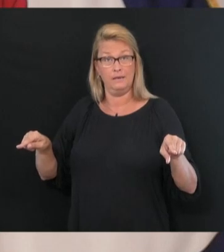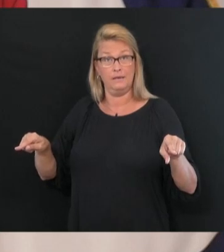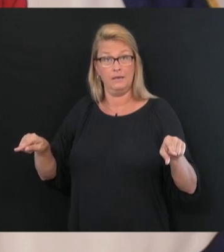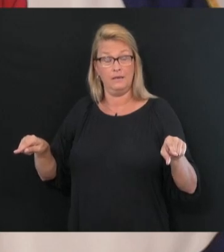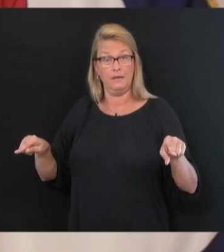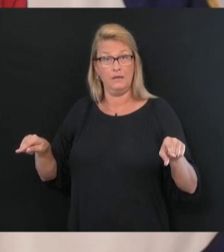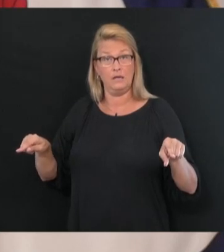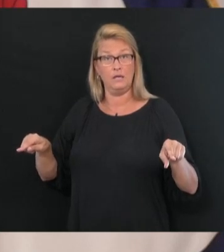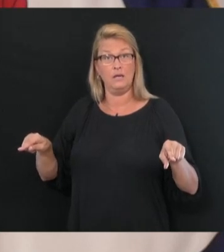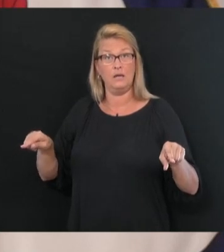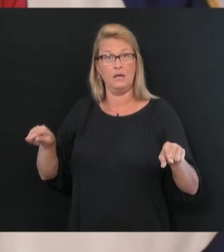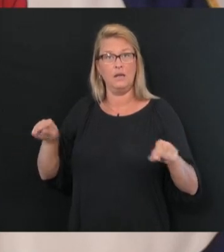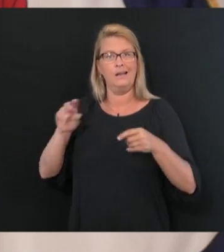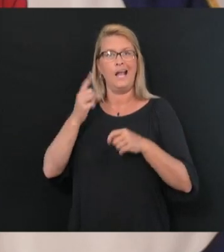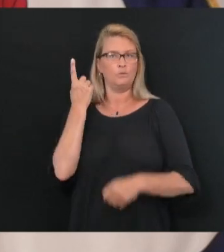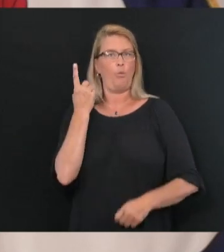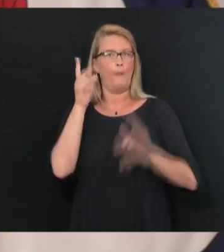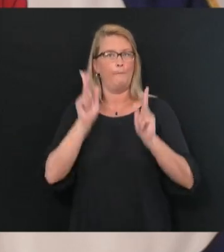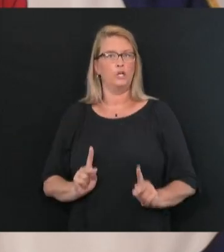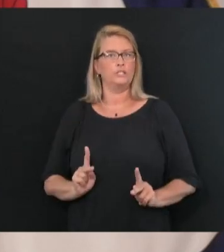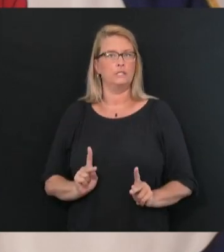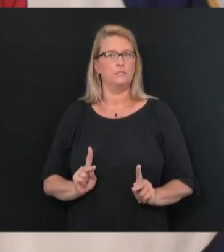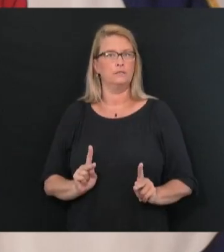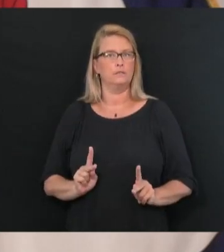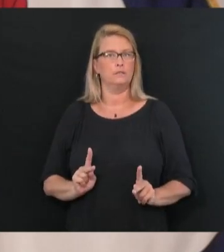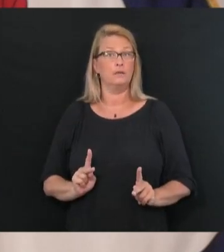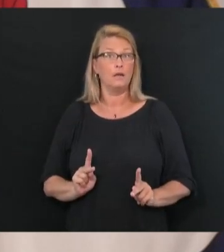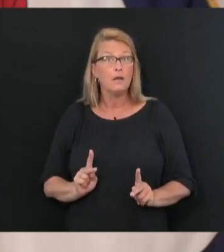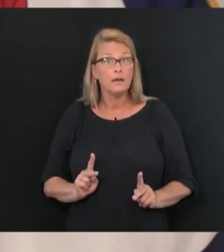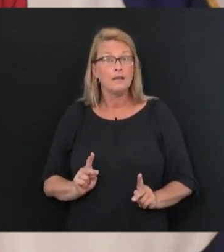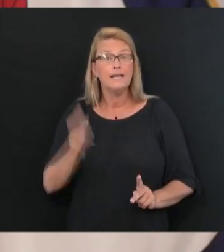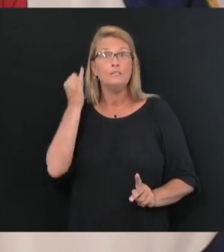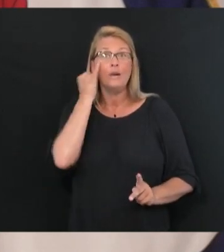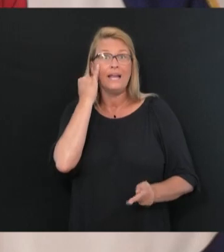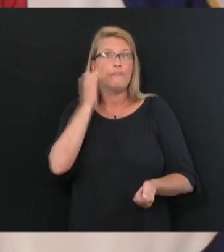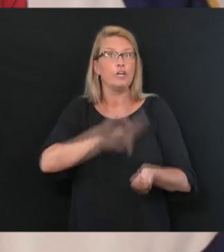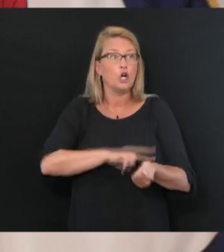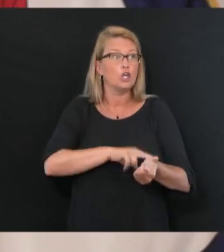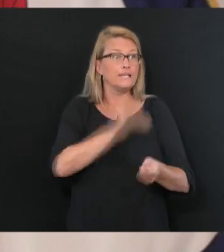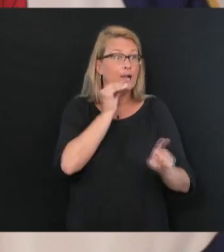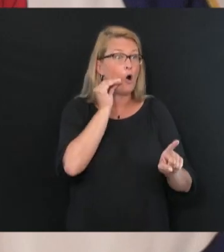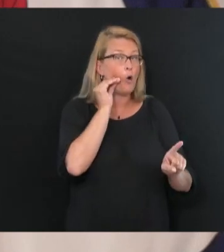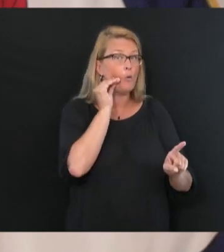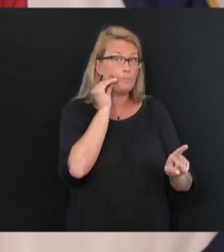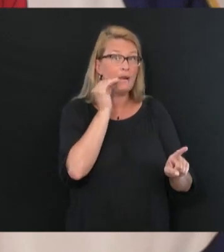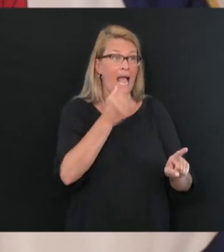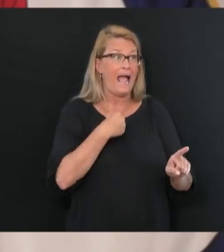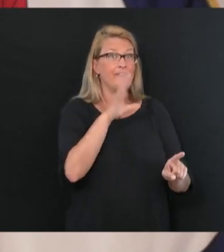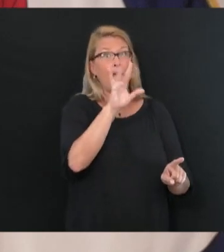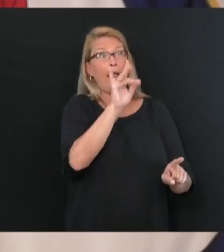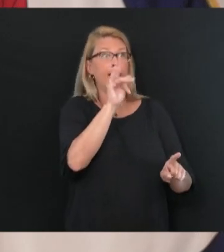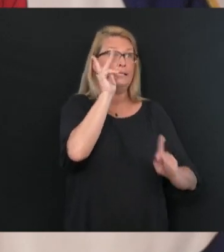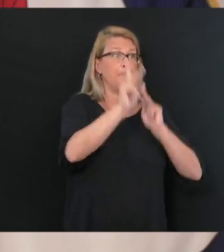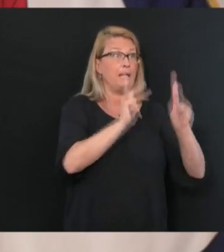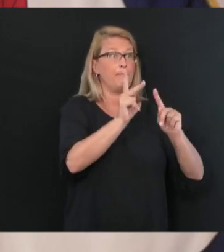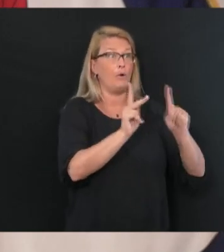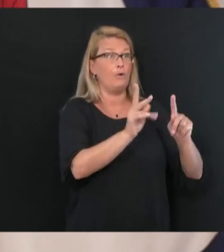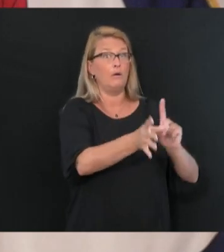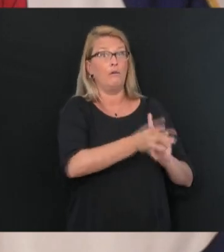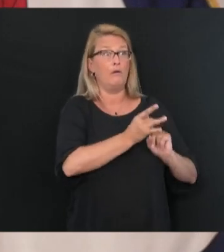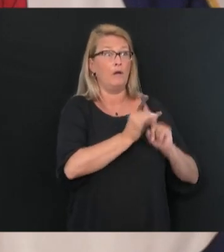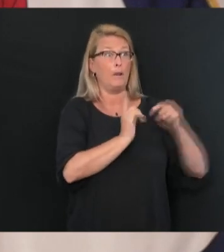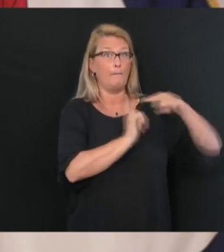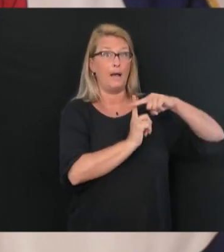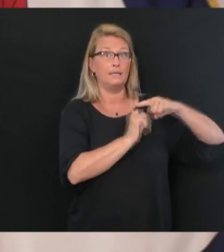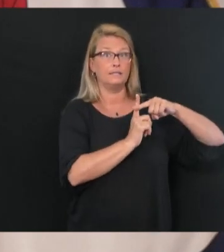use as one. And so if at a nursing home we have 18 breakouts within the residents of the nursing home,